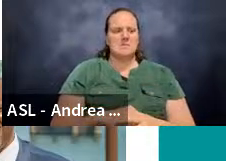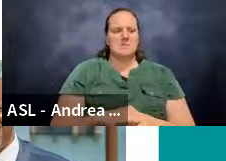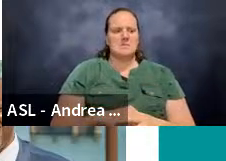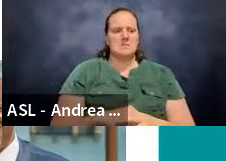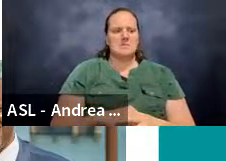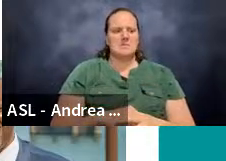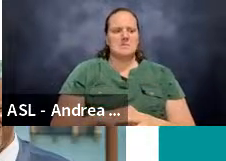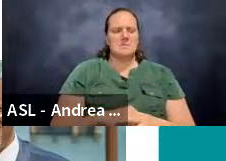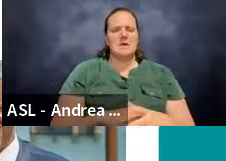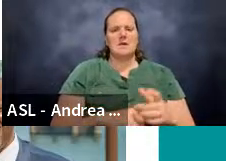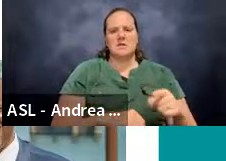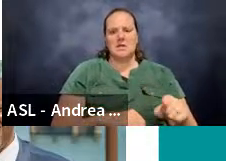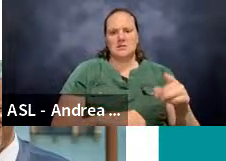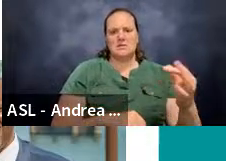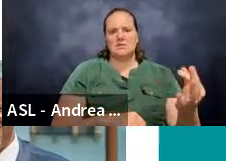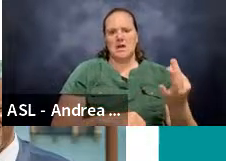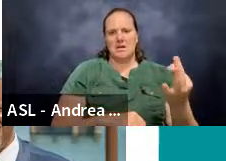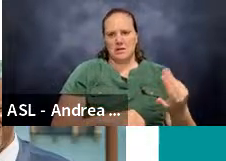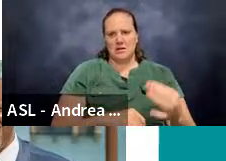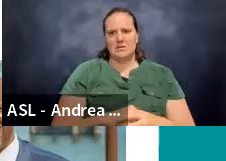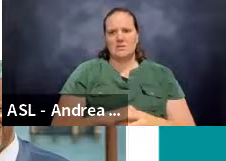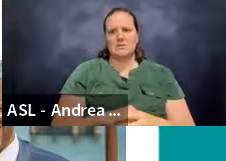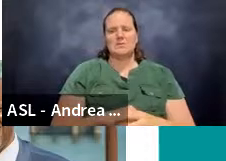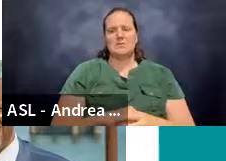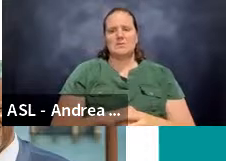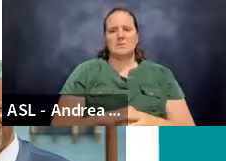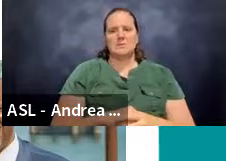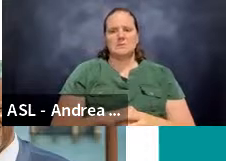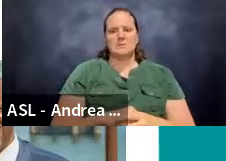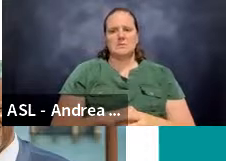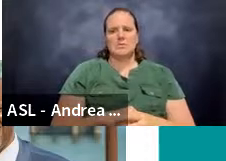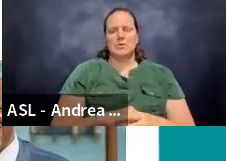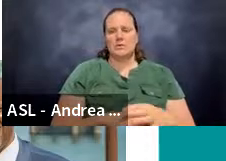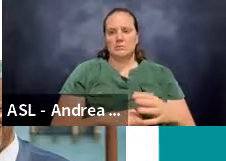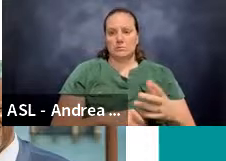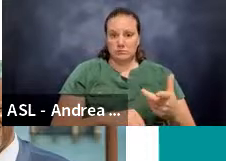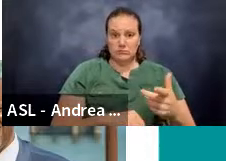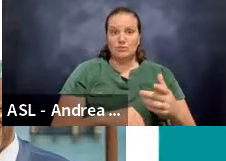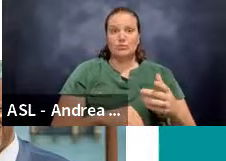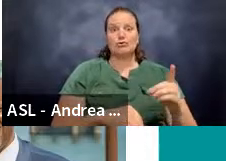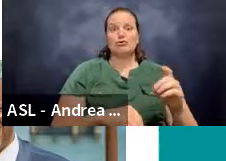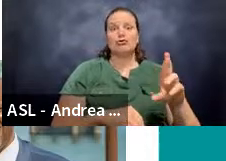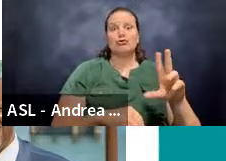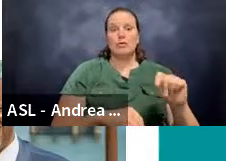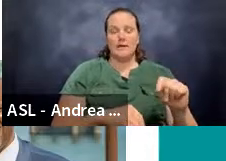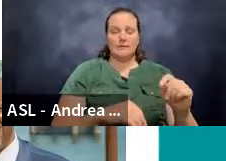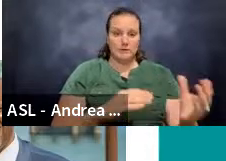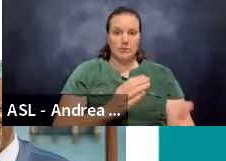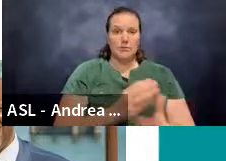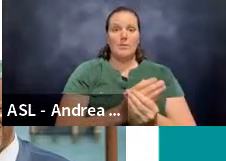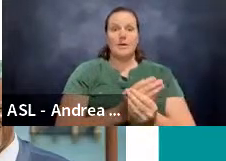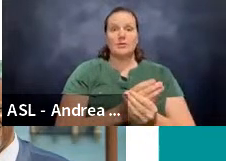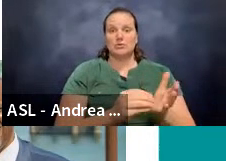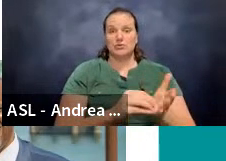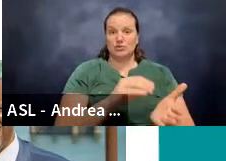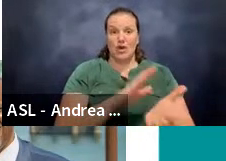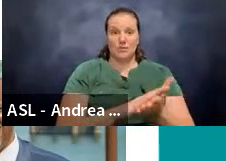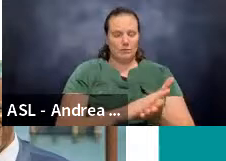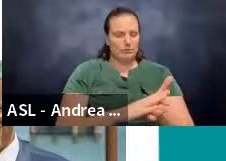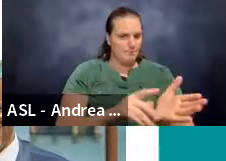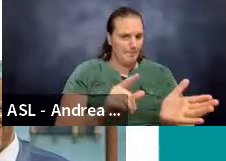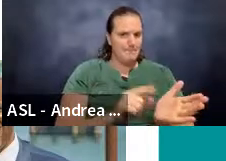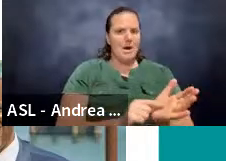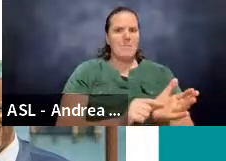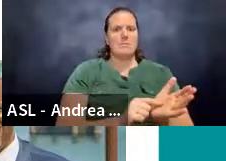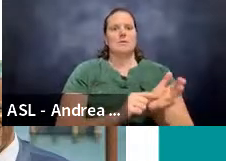next Friday, a week from tomorrow, our draft supplemental document will be published.